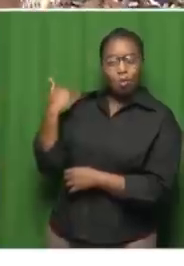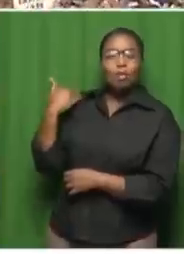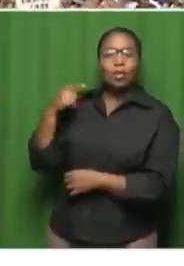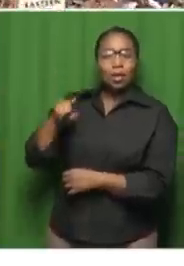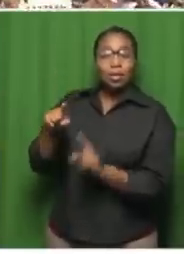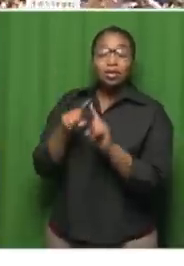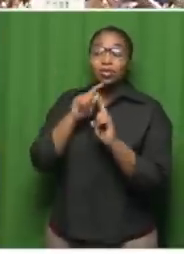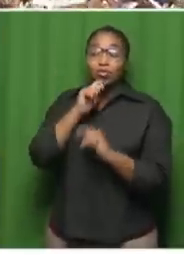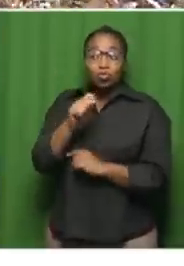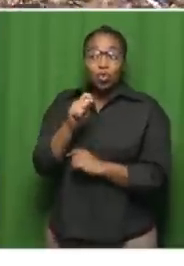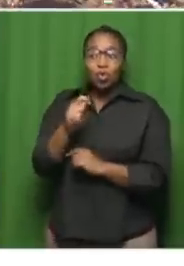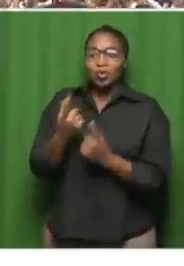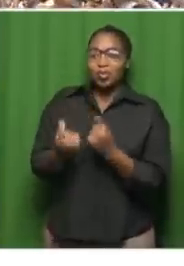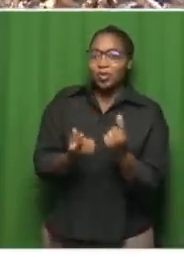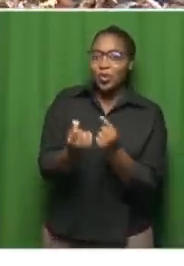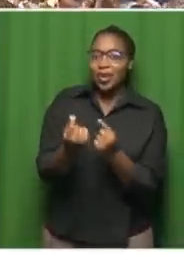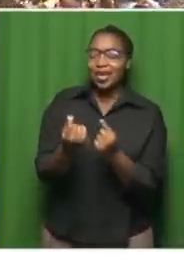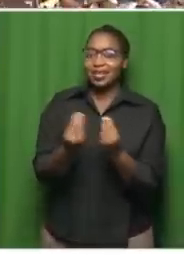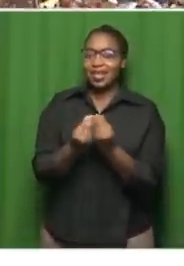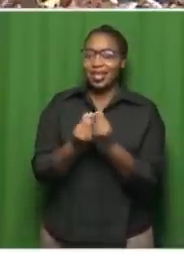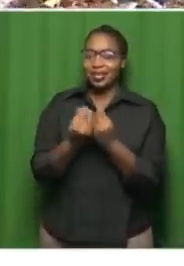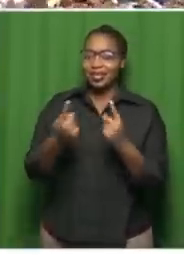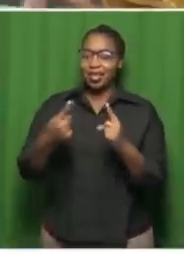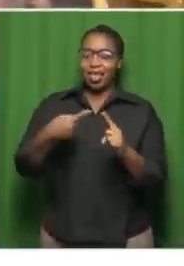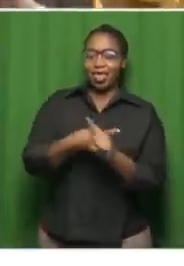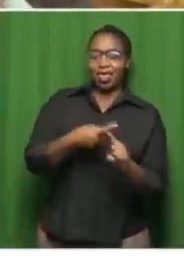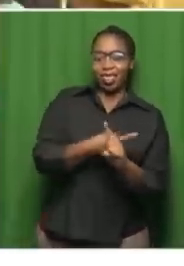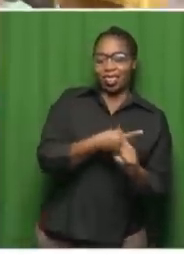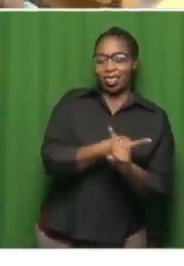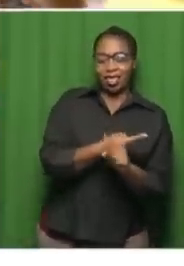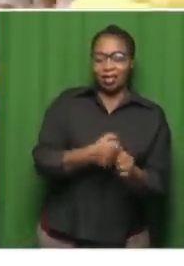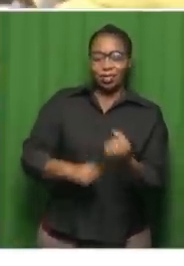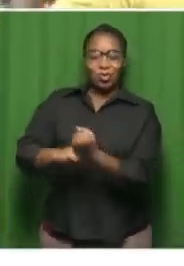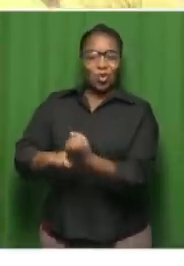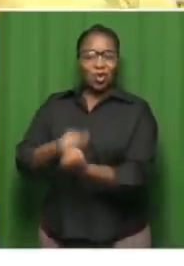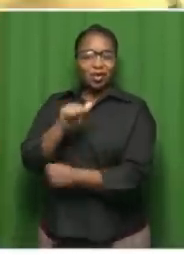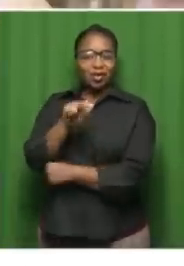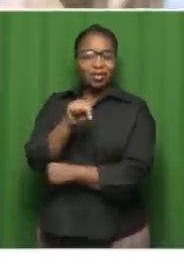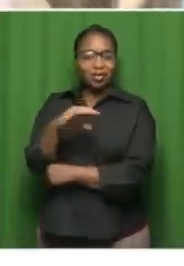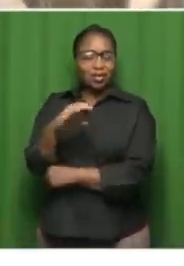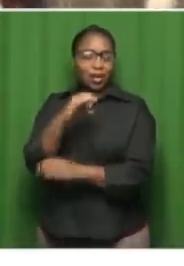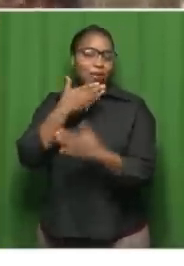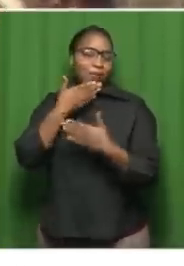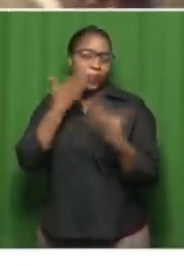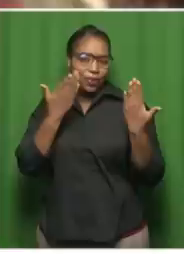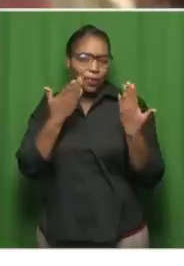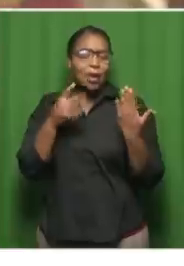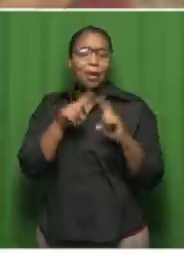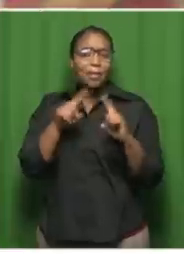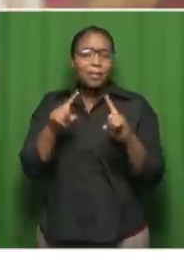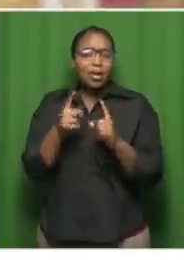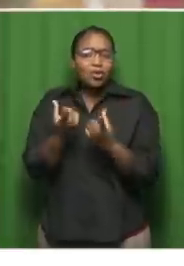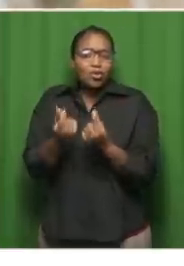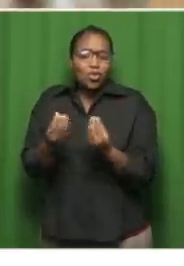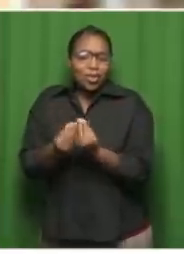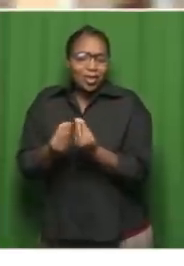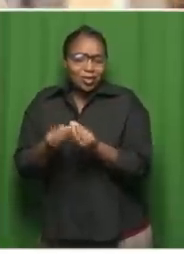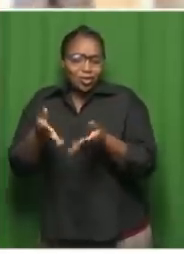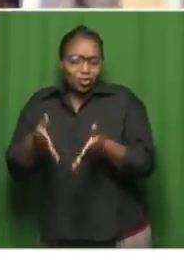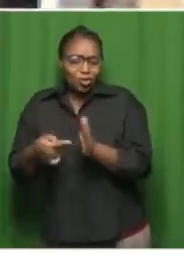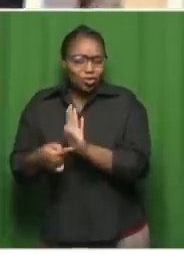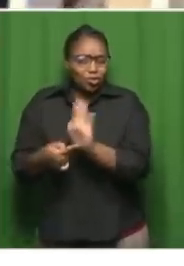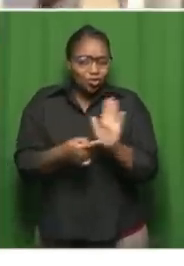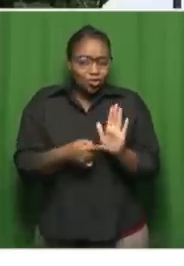deal with internal organizational issues where you try to show that you are now a macho